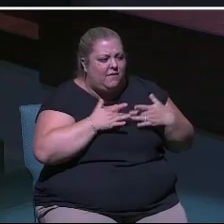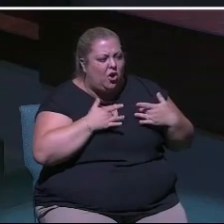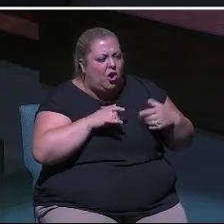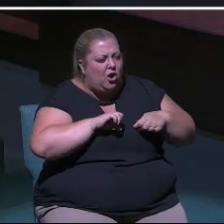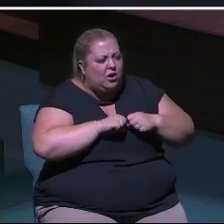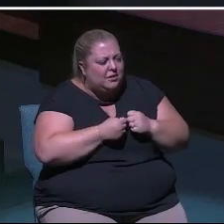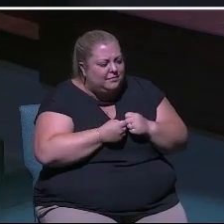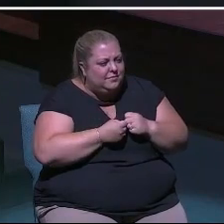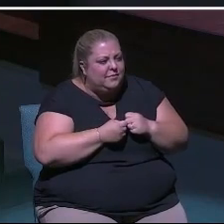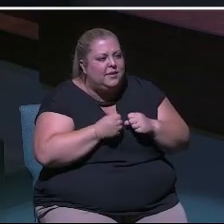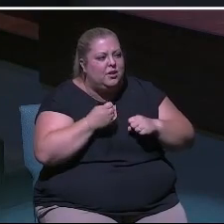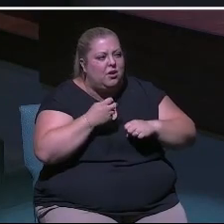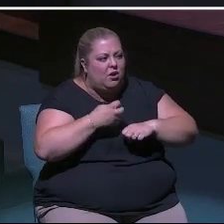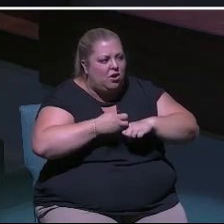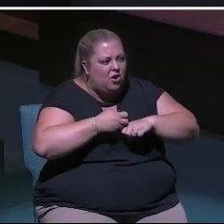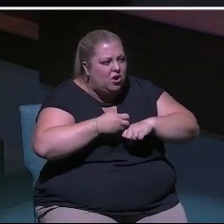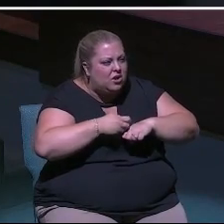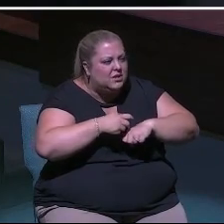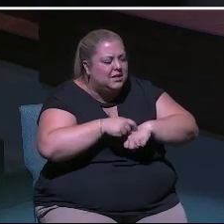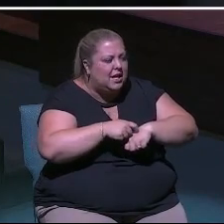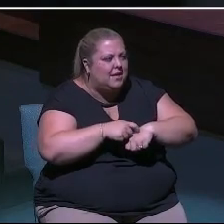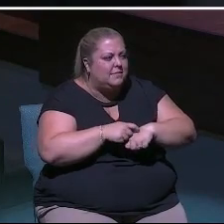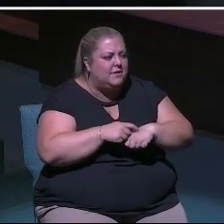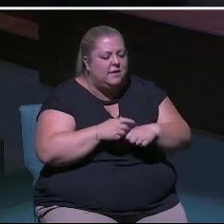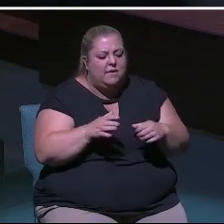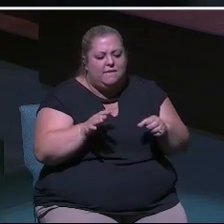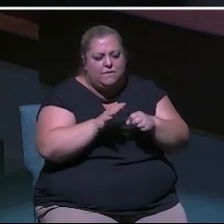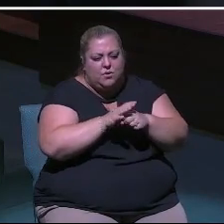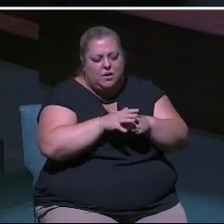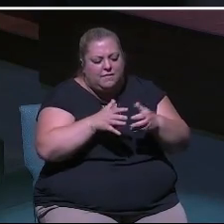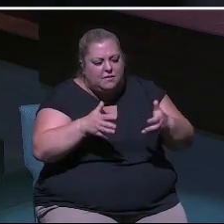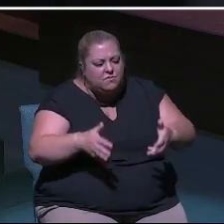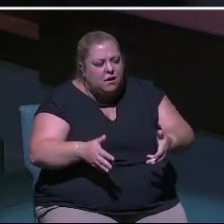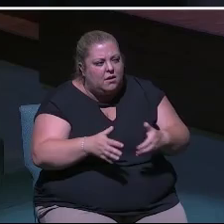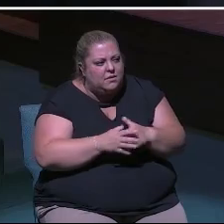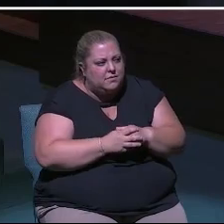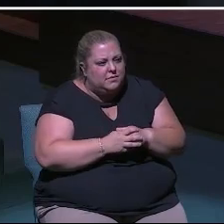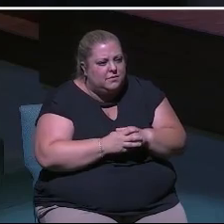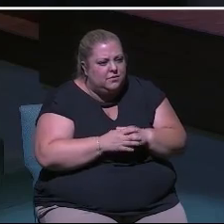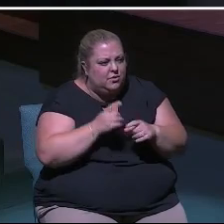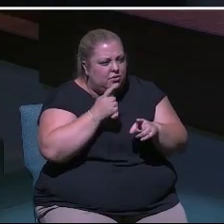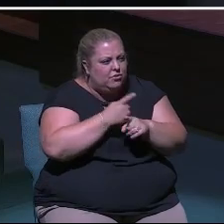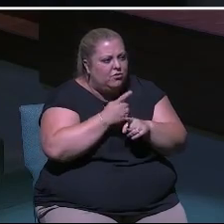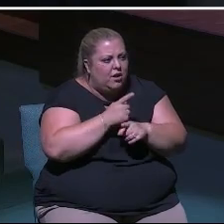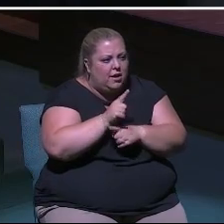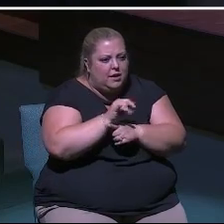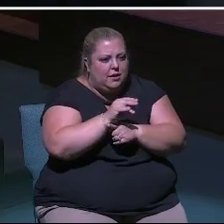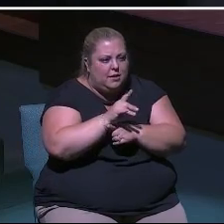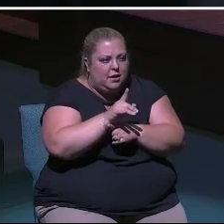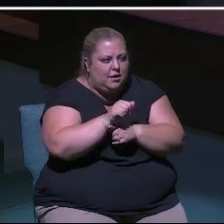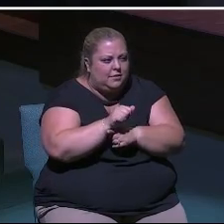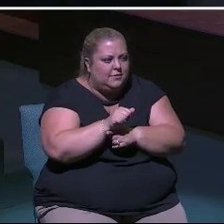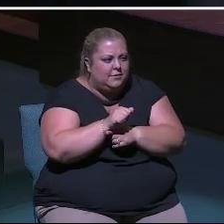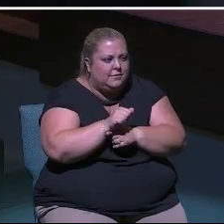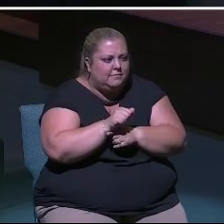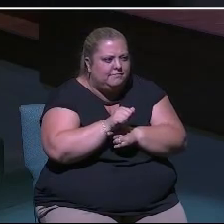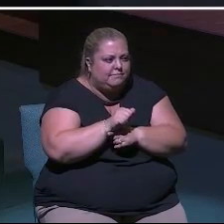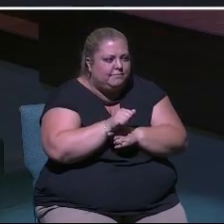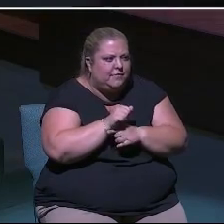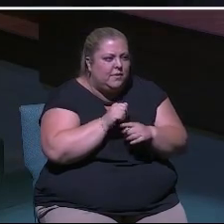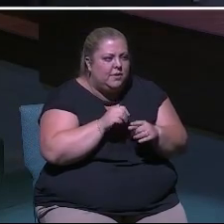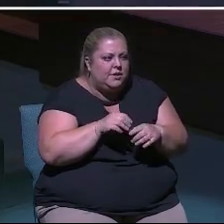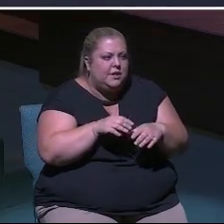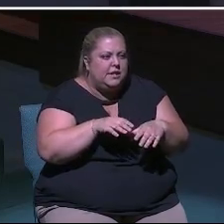with difficulty. It's filled with loss. Right, Miss Linda? She buried her mom this